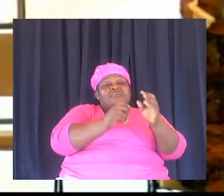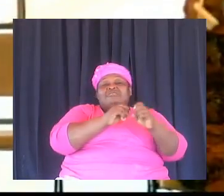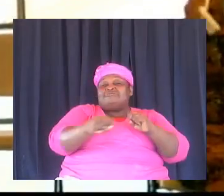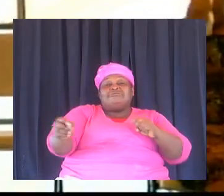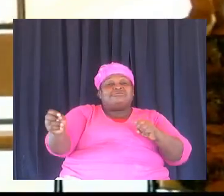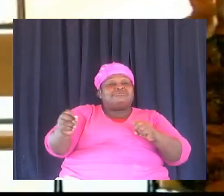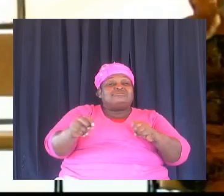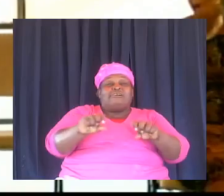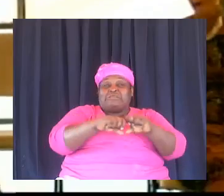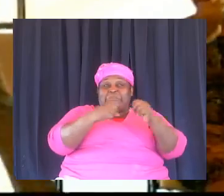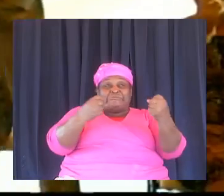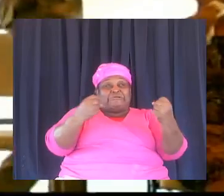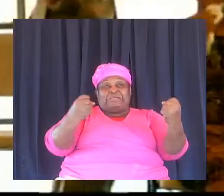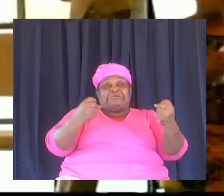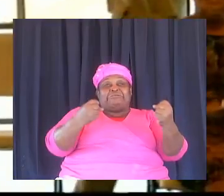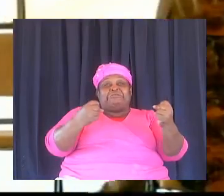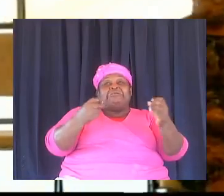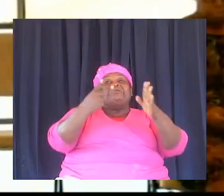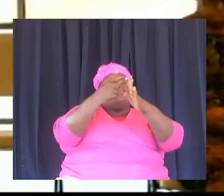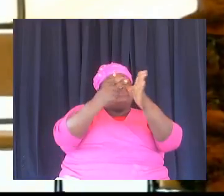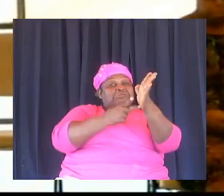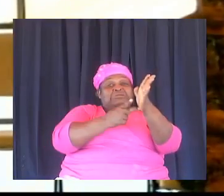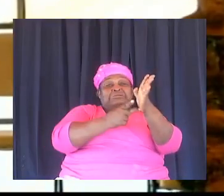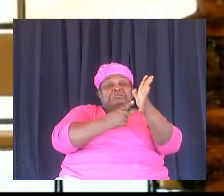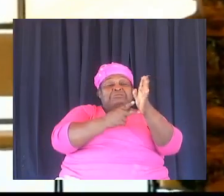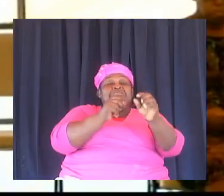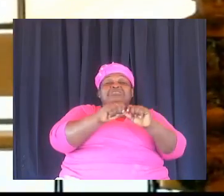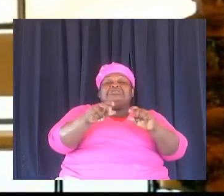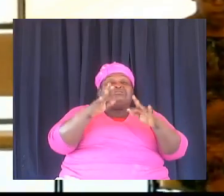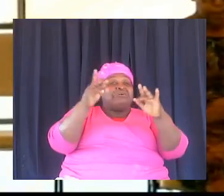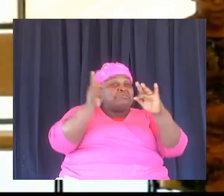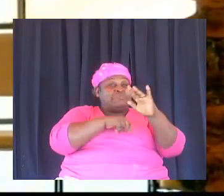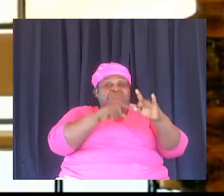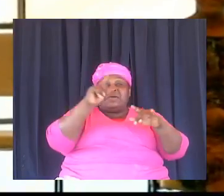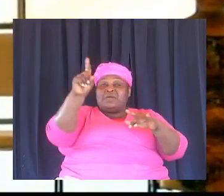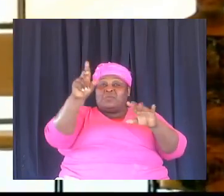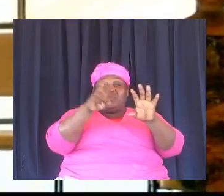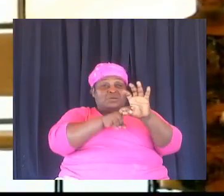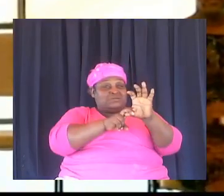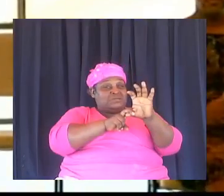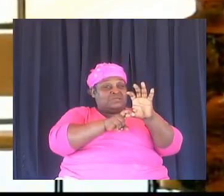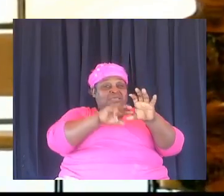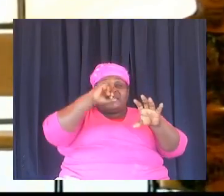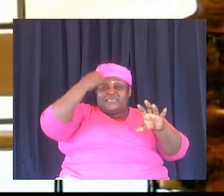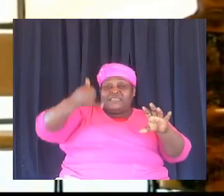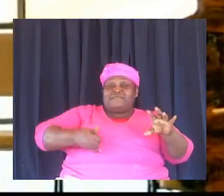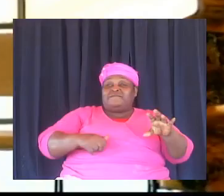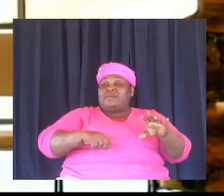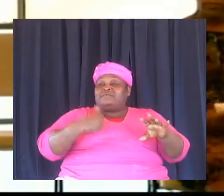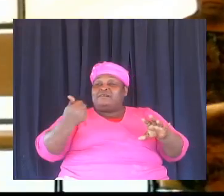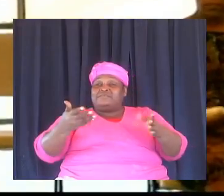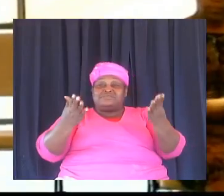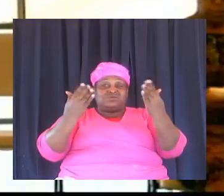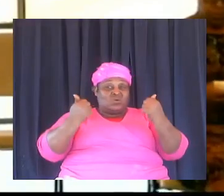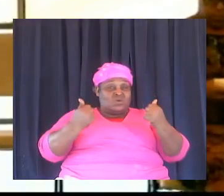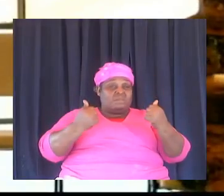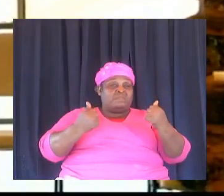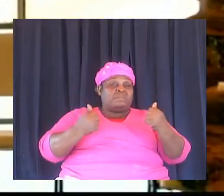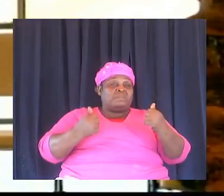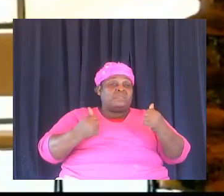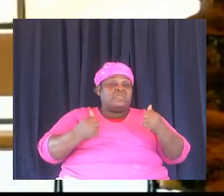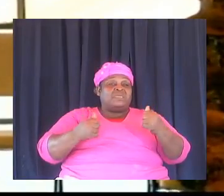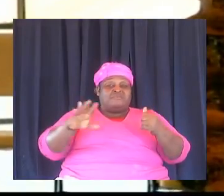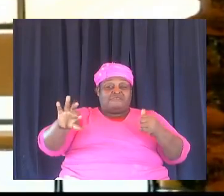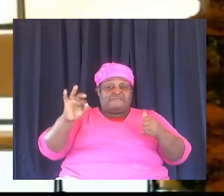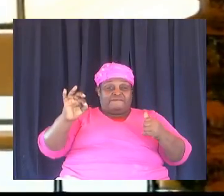Marsha. We'll miss it, not even by one cheer. And if we invite others to come on and they do come and we find that we're